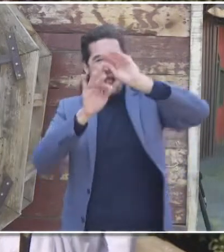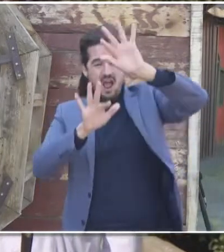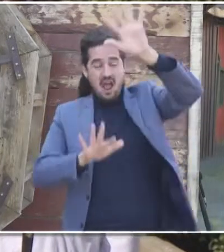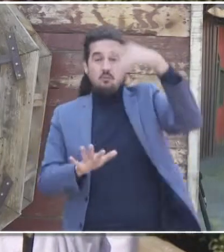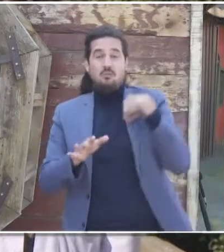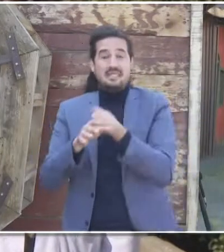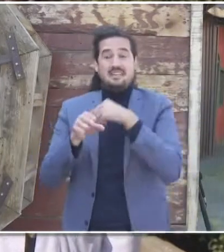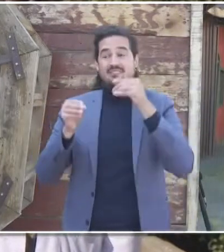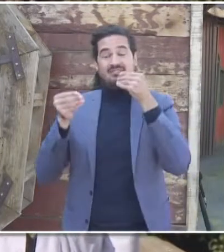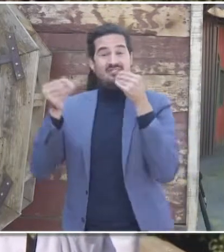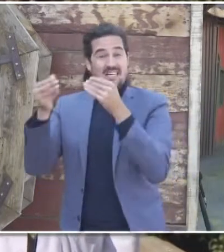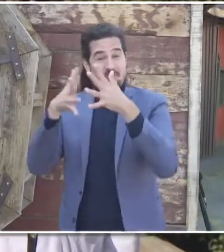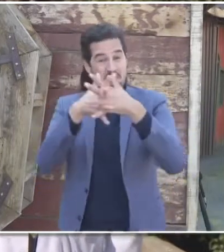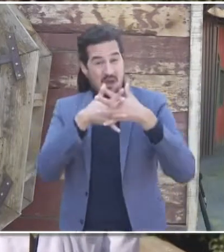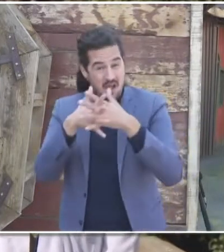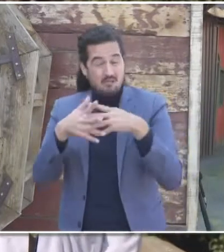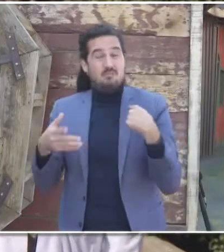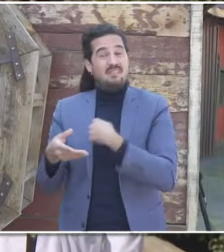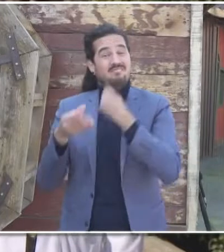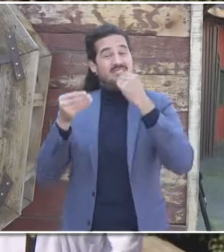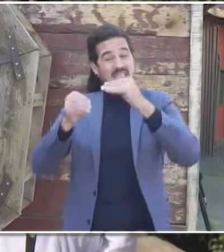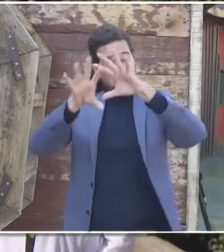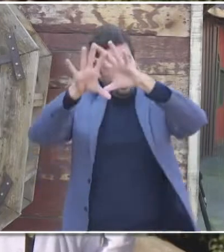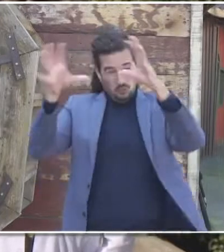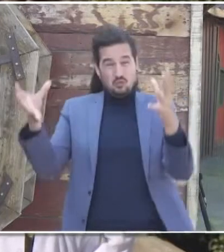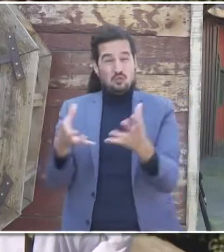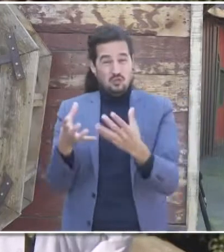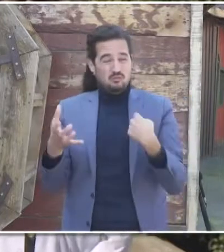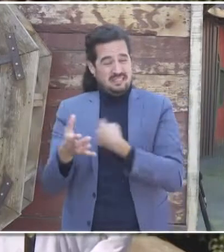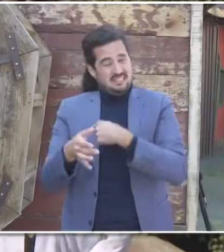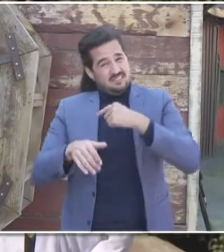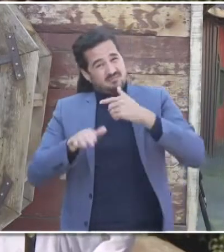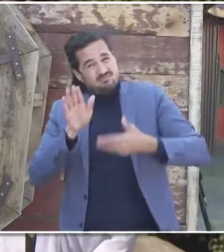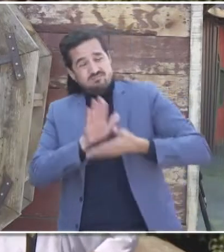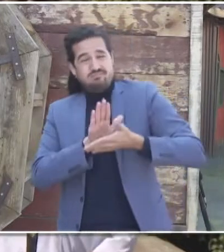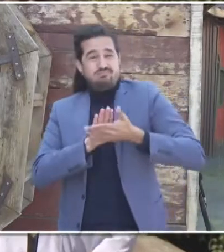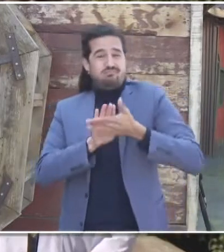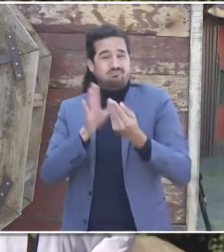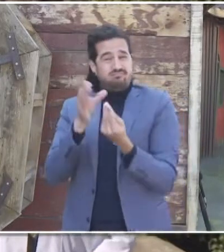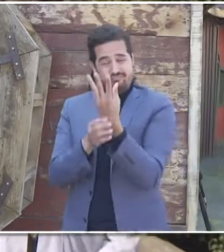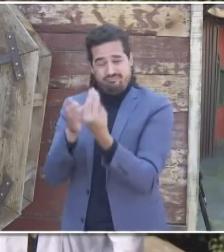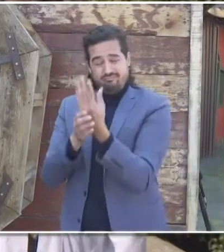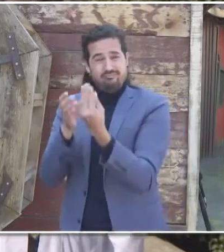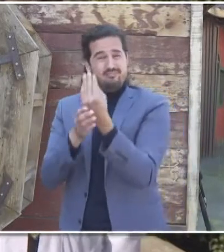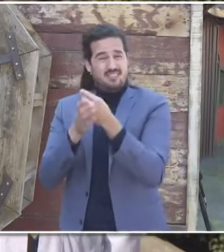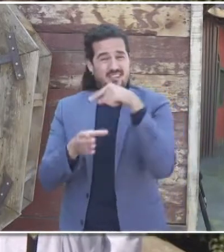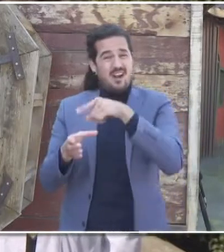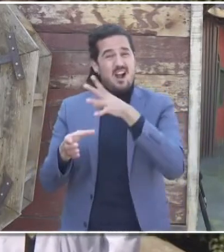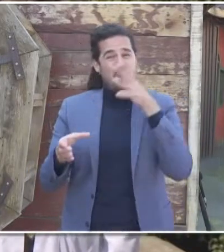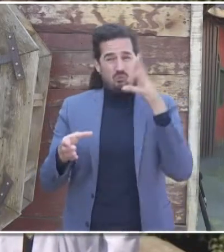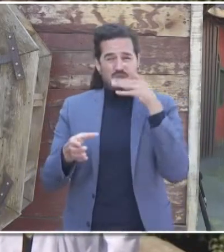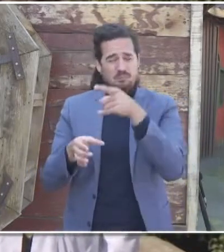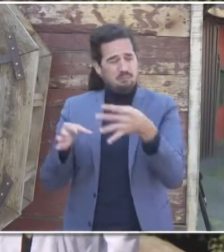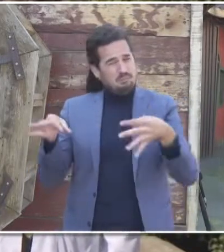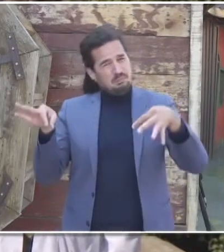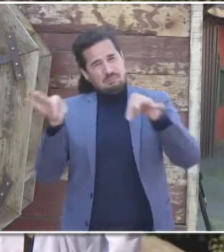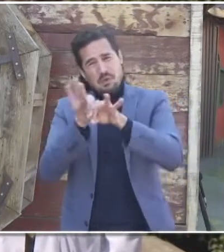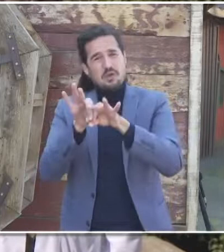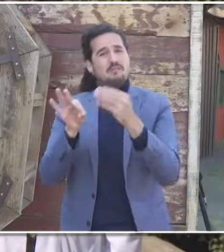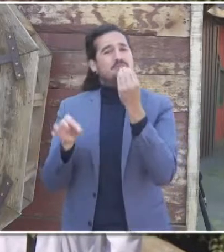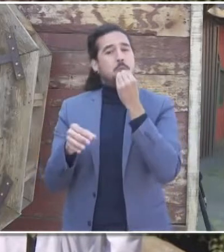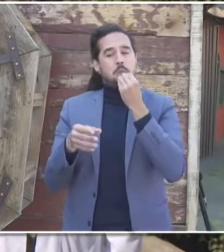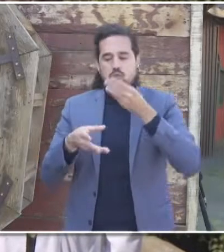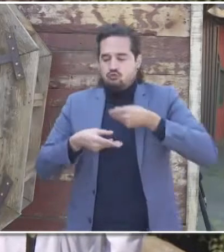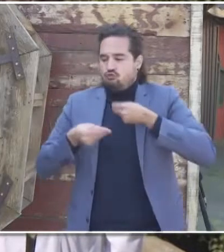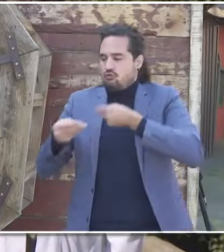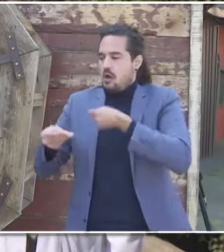been extremely important to our food supply chain. And a lot of us have been really emphasizing